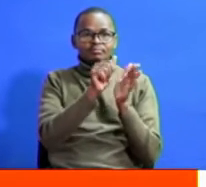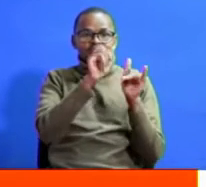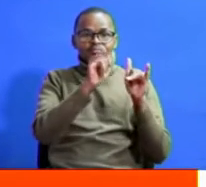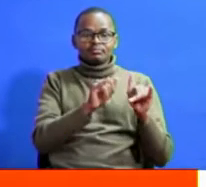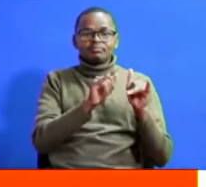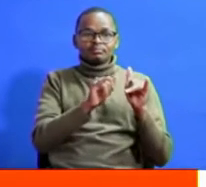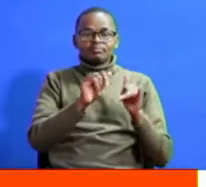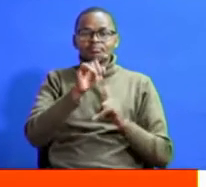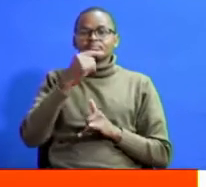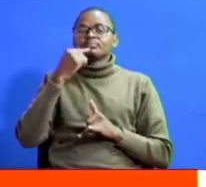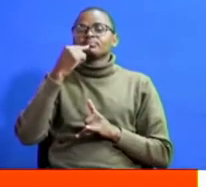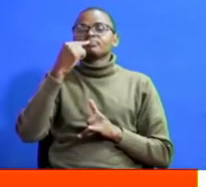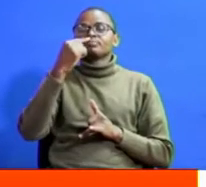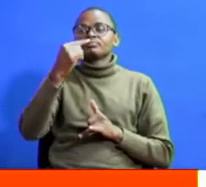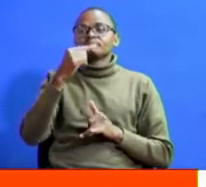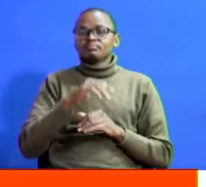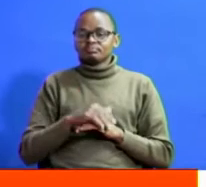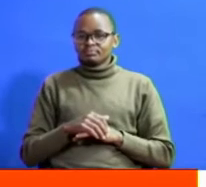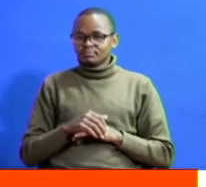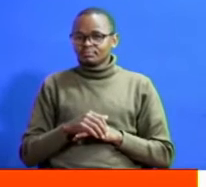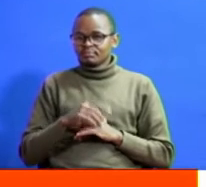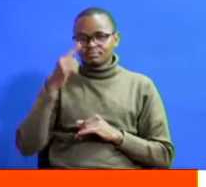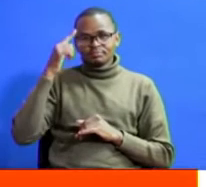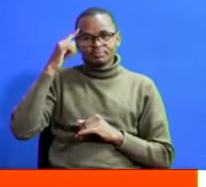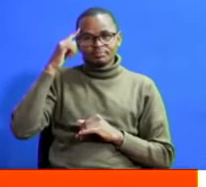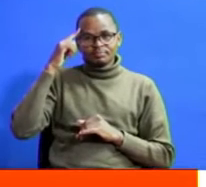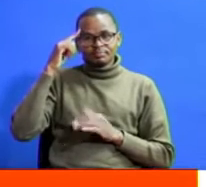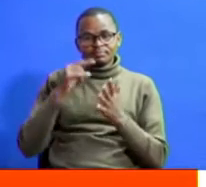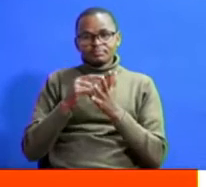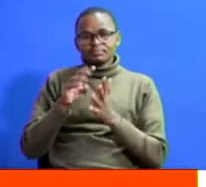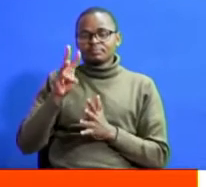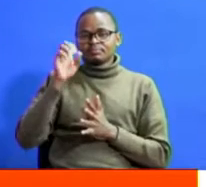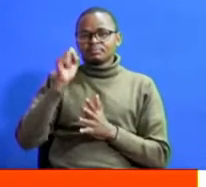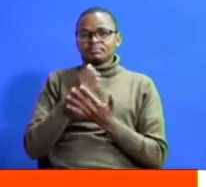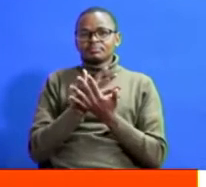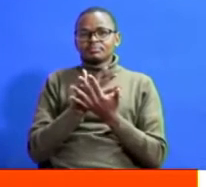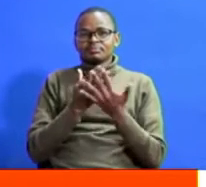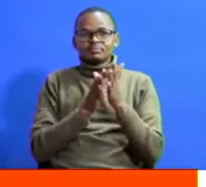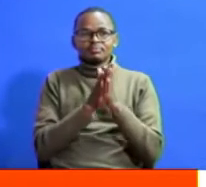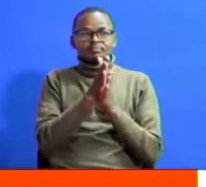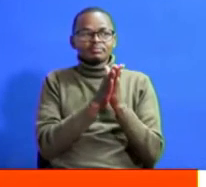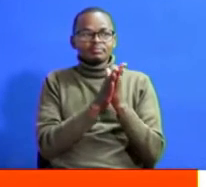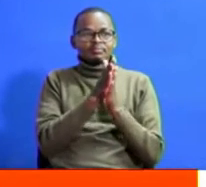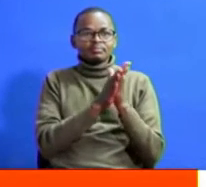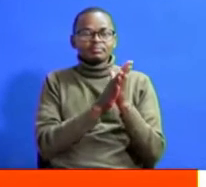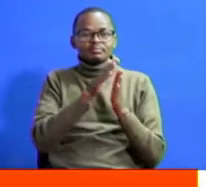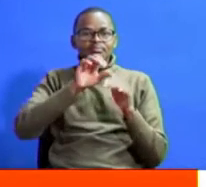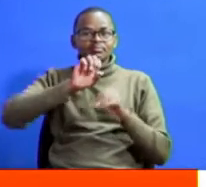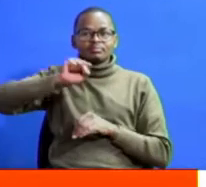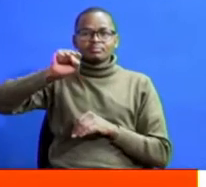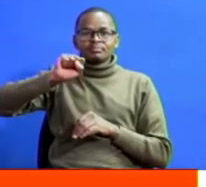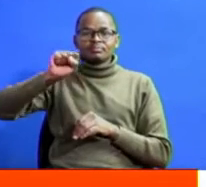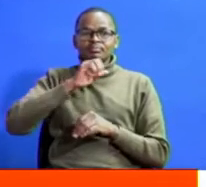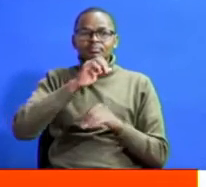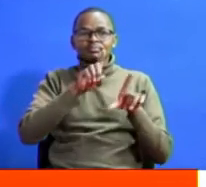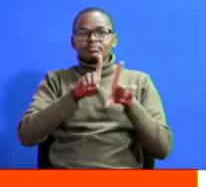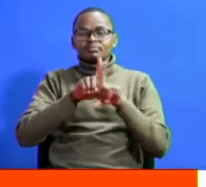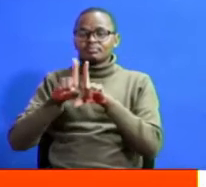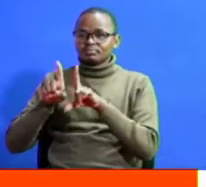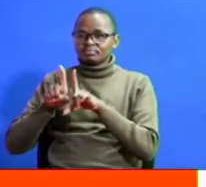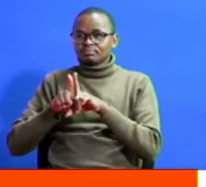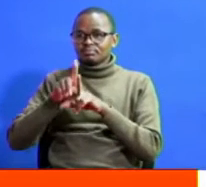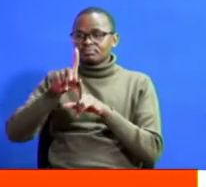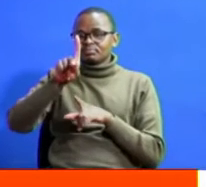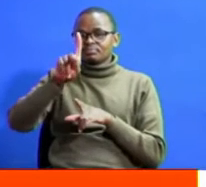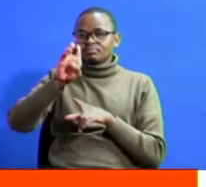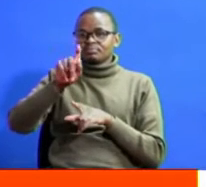at 100 shillings. Do you think it was something motivated by politics? And as